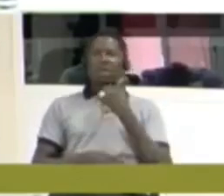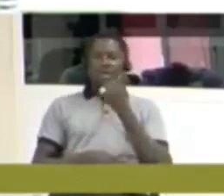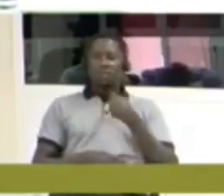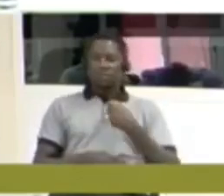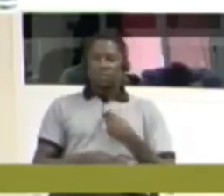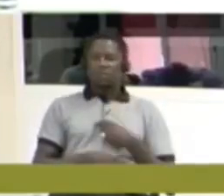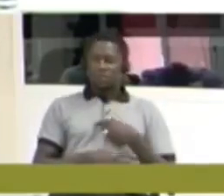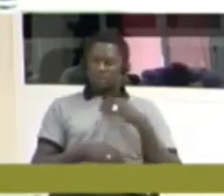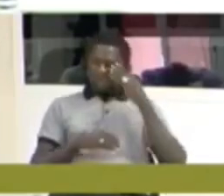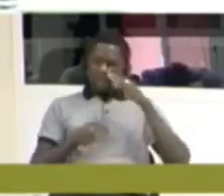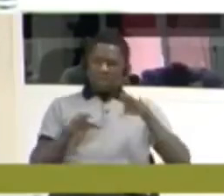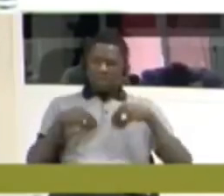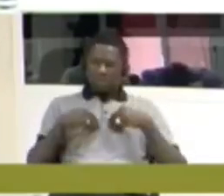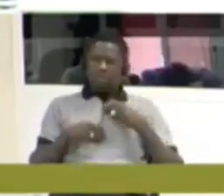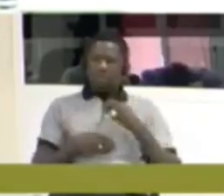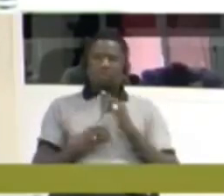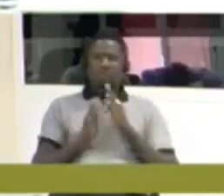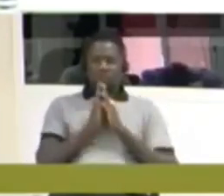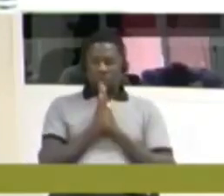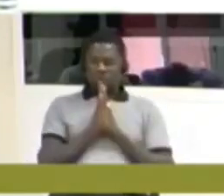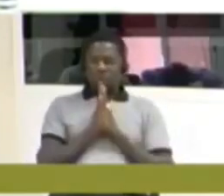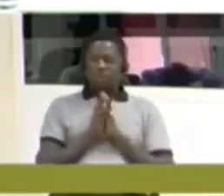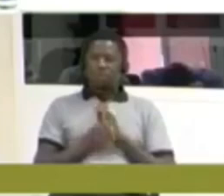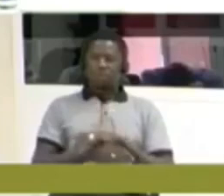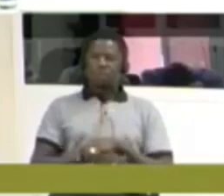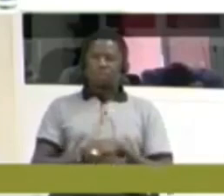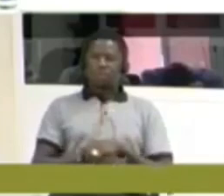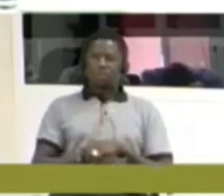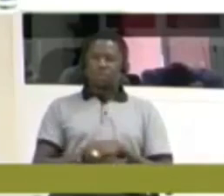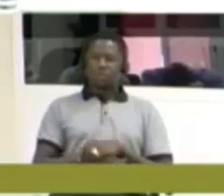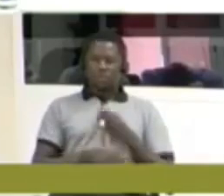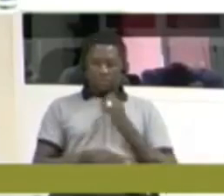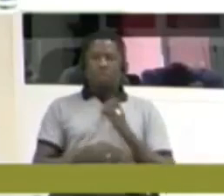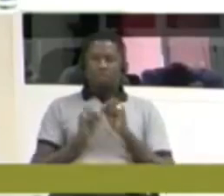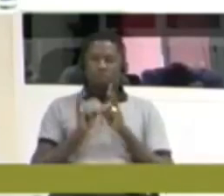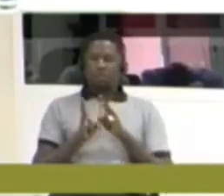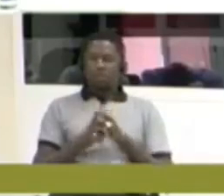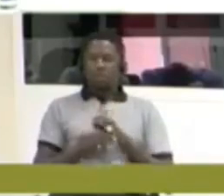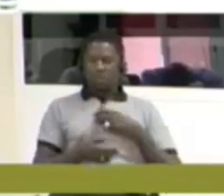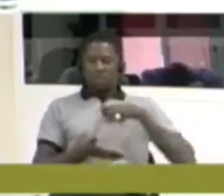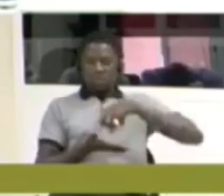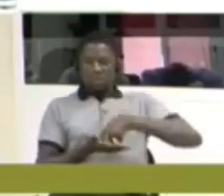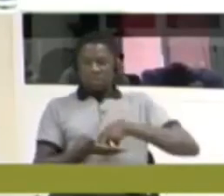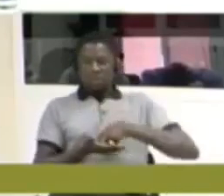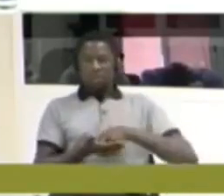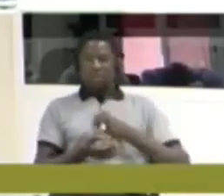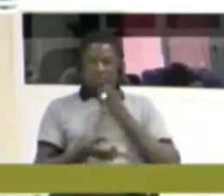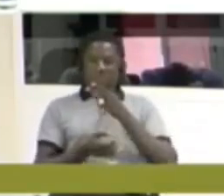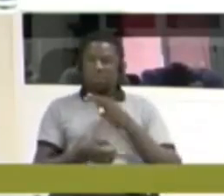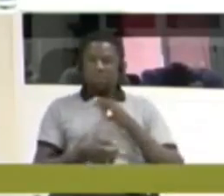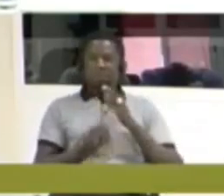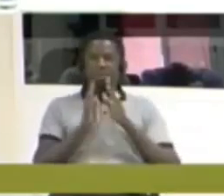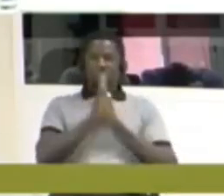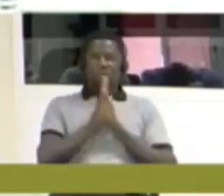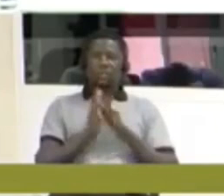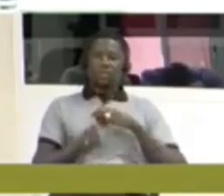for me to allow him to say his prayers. I said, go ahead. He kneeled down to say his prayers.